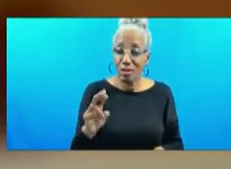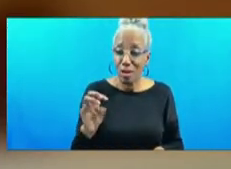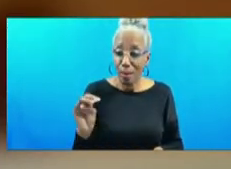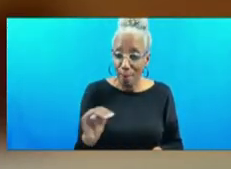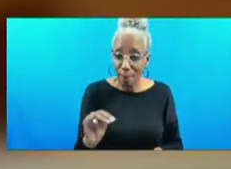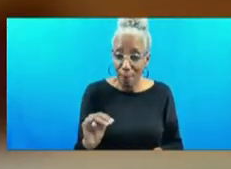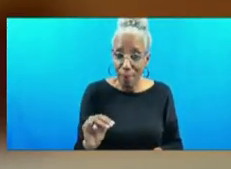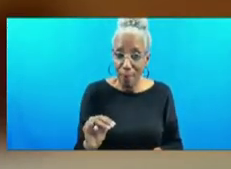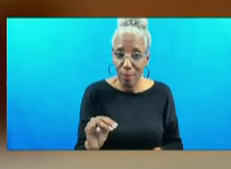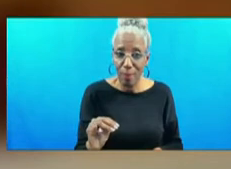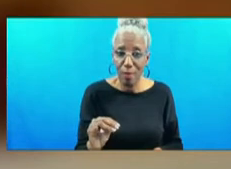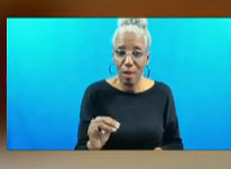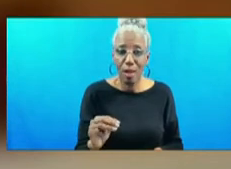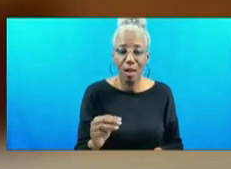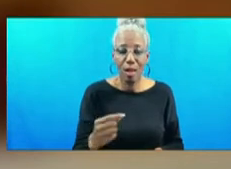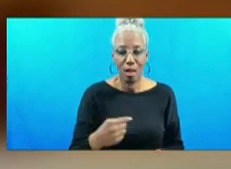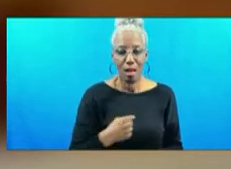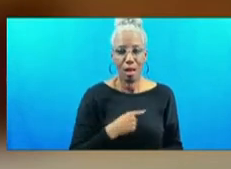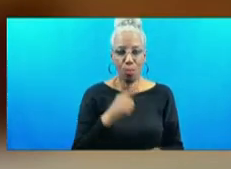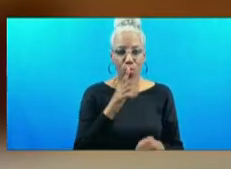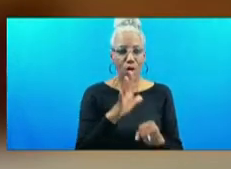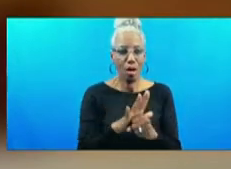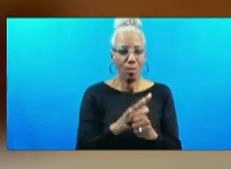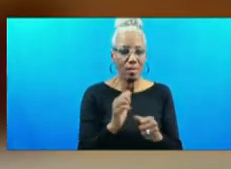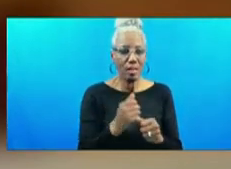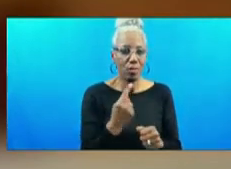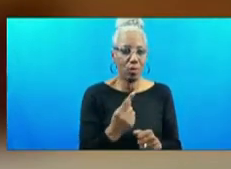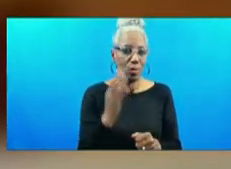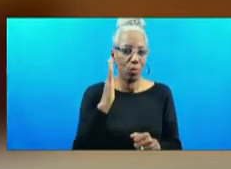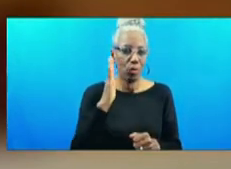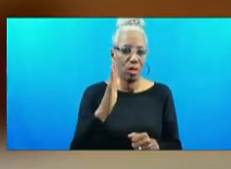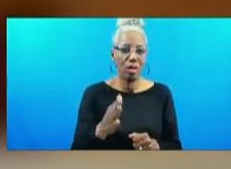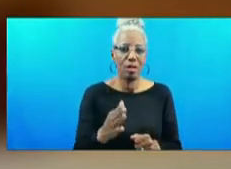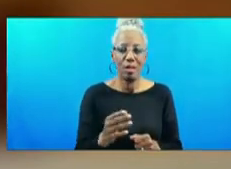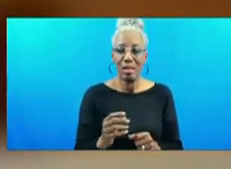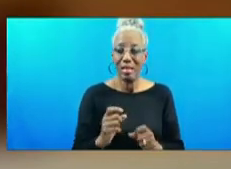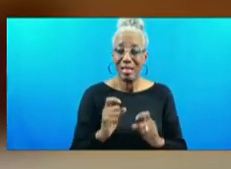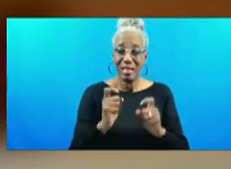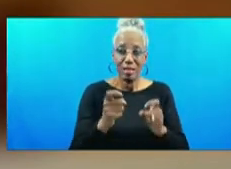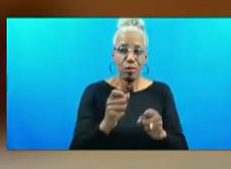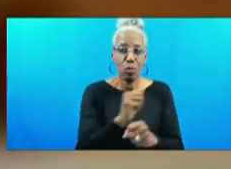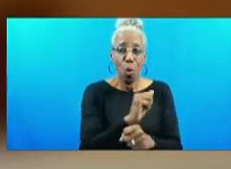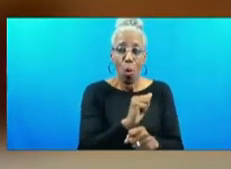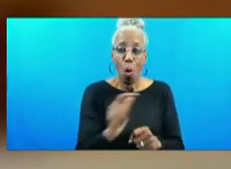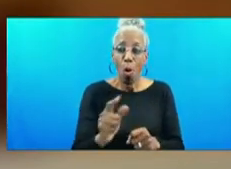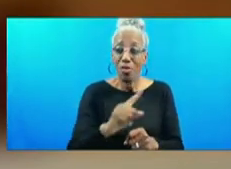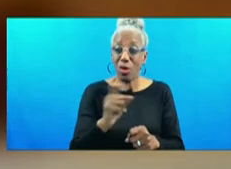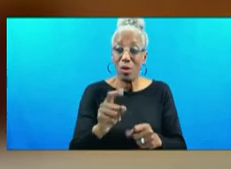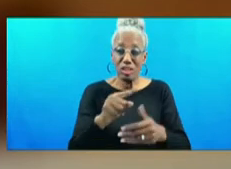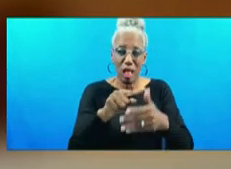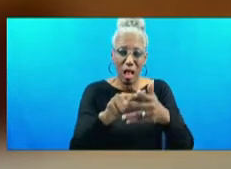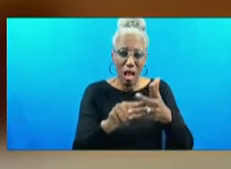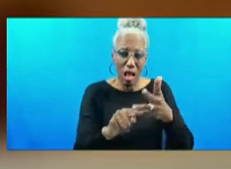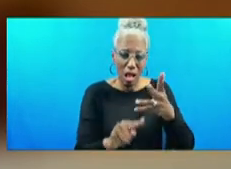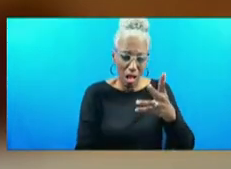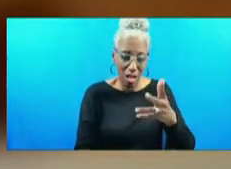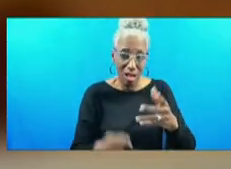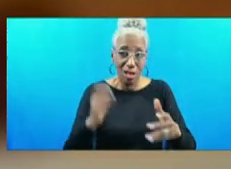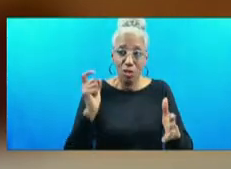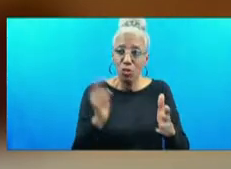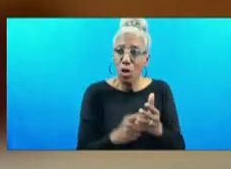I made a promise to everyone that we are going to get you everyone's questions and comments, because in their comments, you see the desperation, the fear